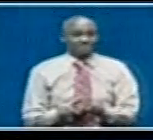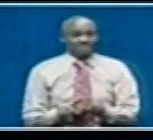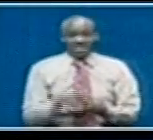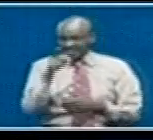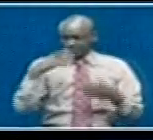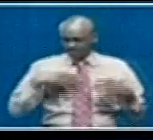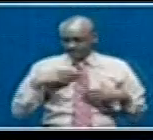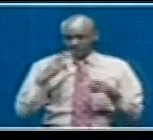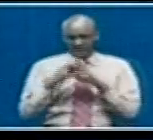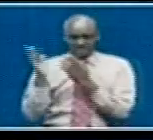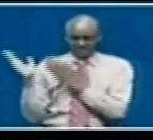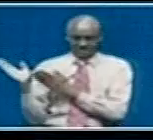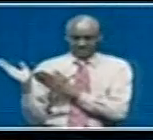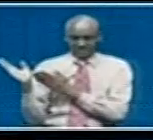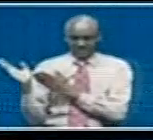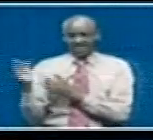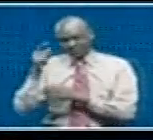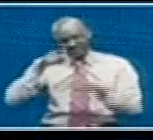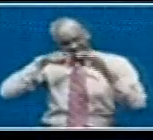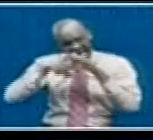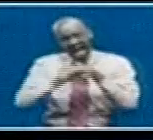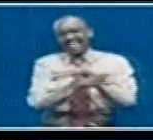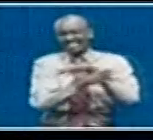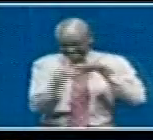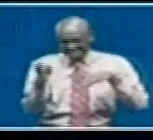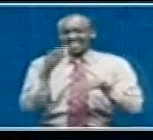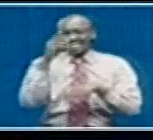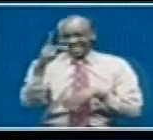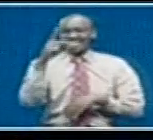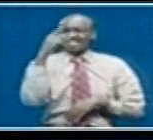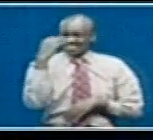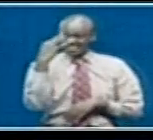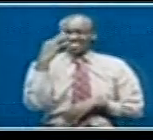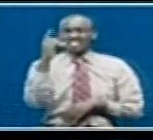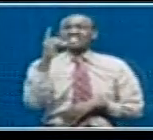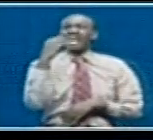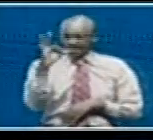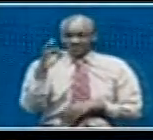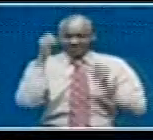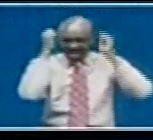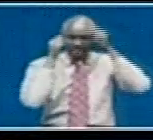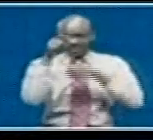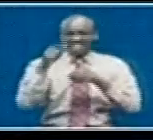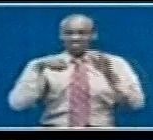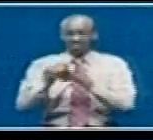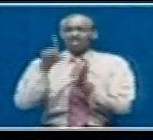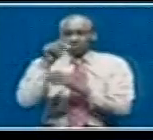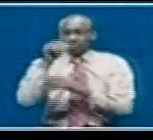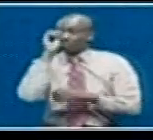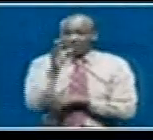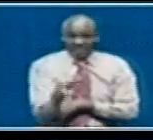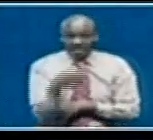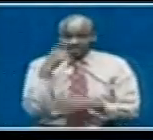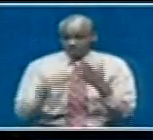Hackers going by the name Anonymous gained access to the Kenya Defense Forces accounts, leaving a series of tweets, one of them